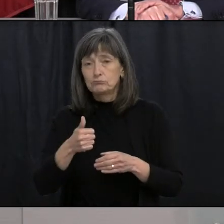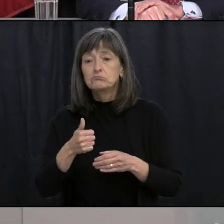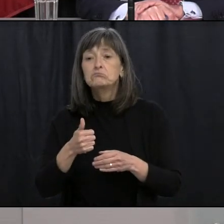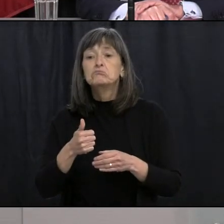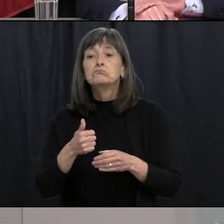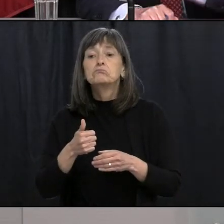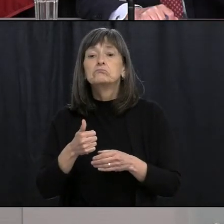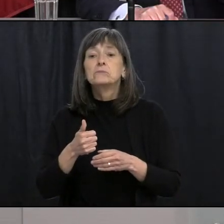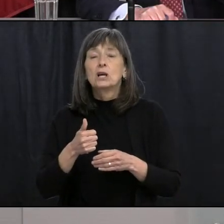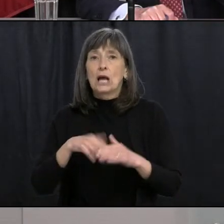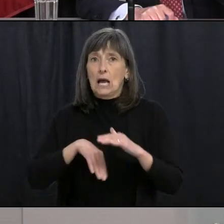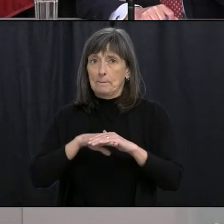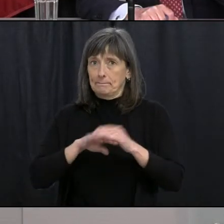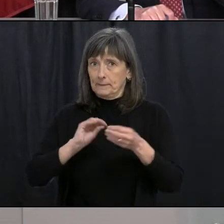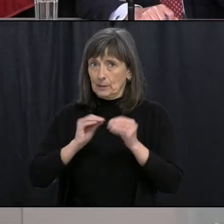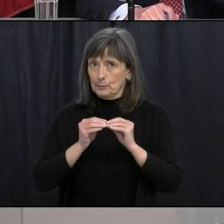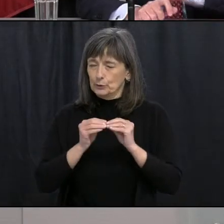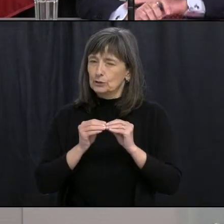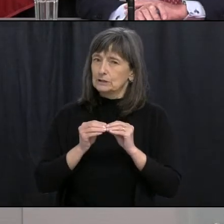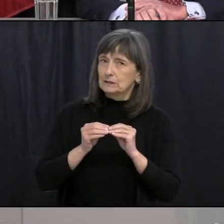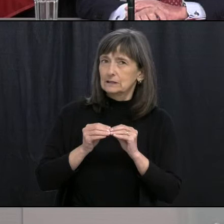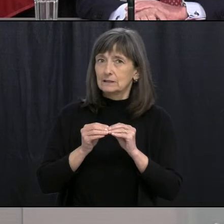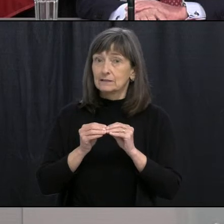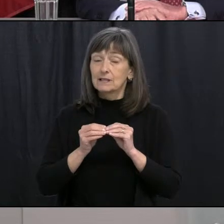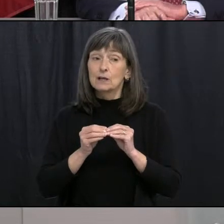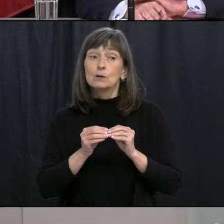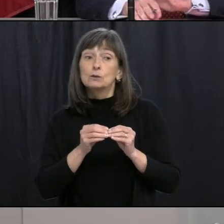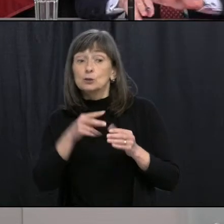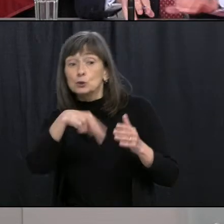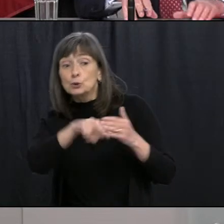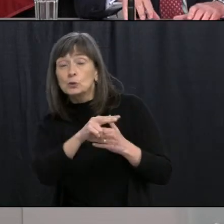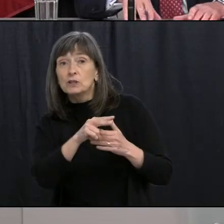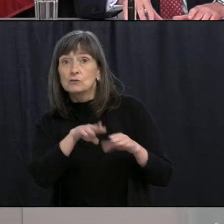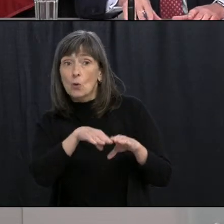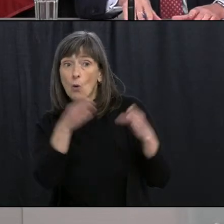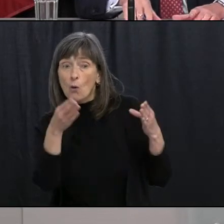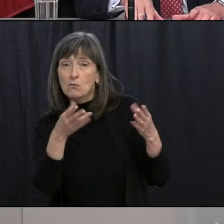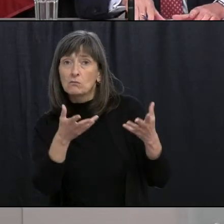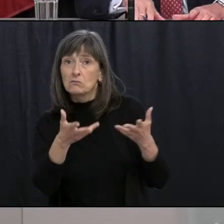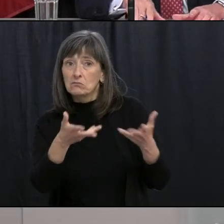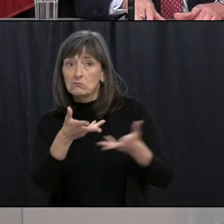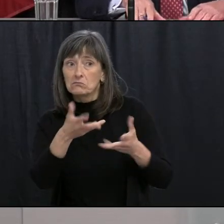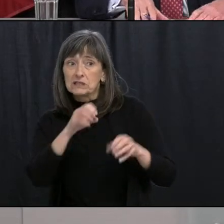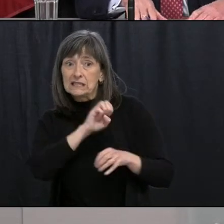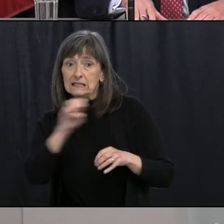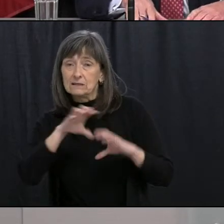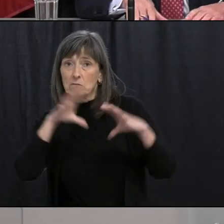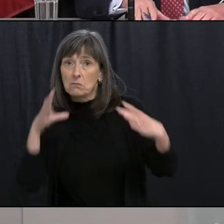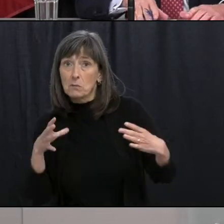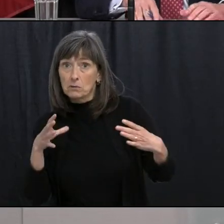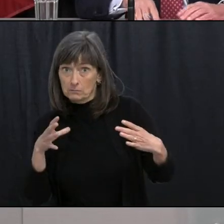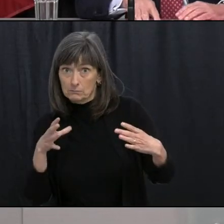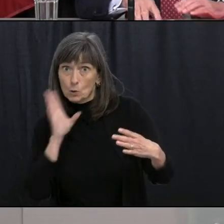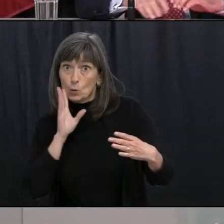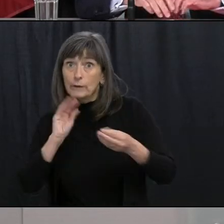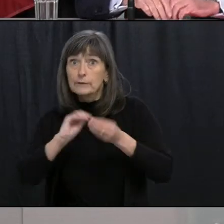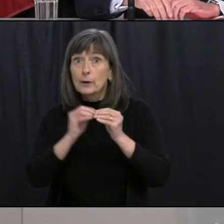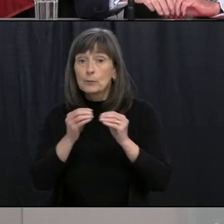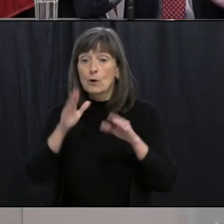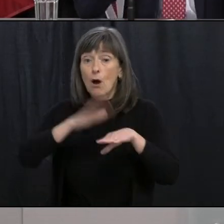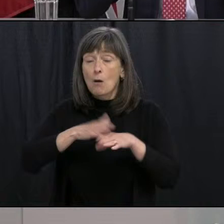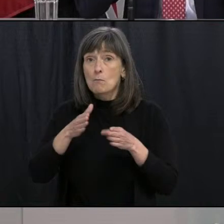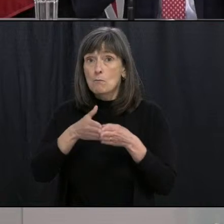weeks, and of course those ferry services will play an important role in tourism, has any thought been given to increasing their capacity?